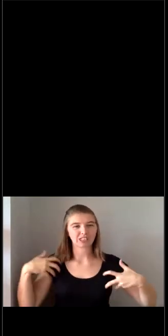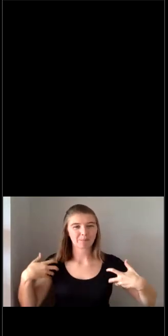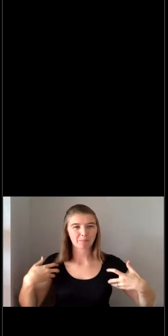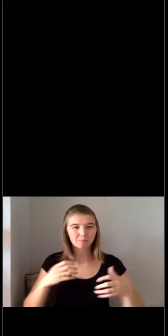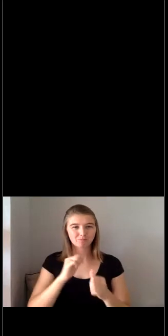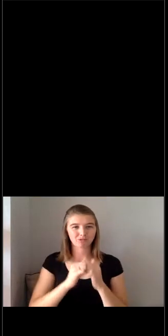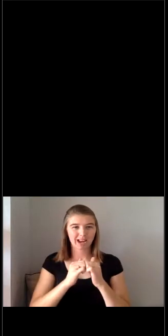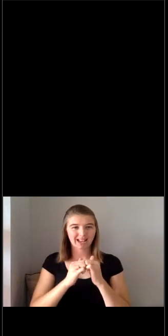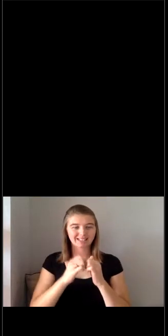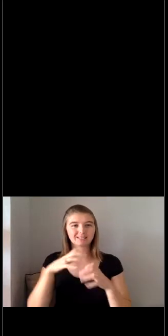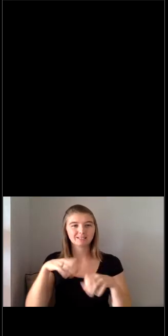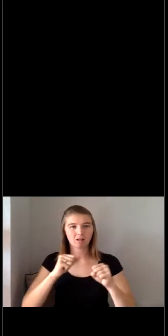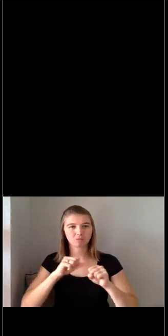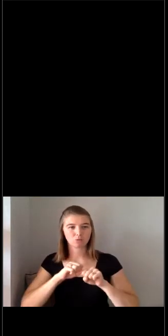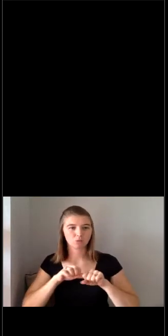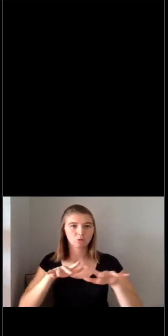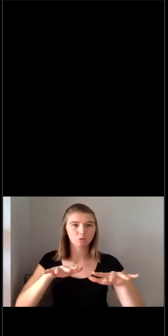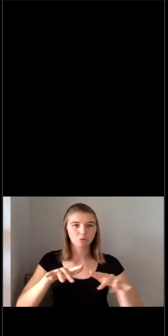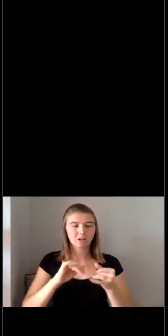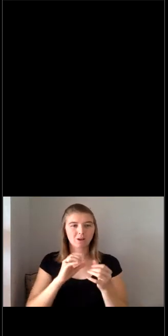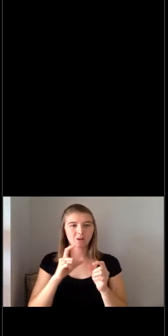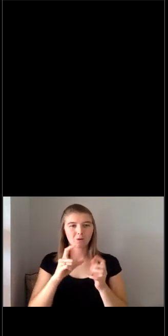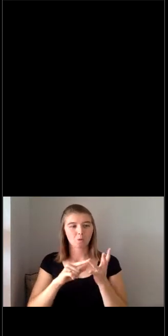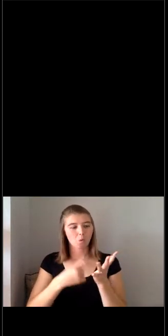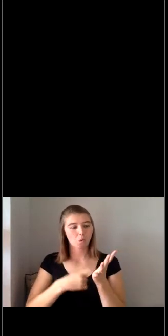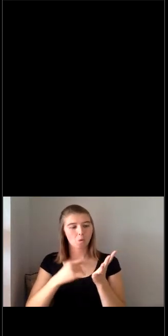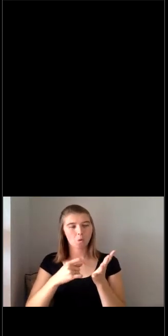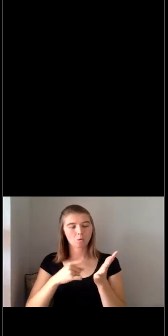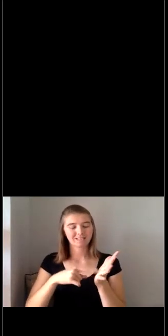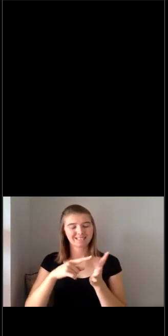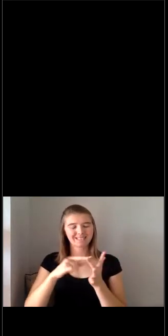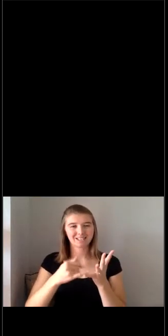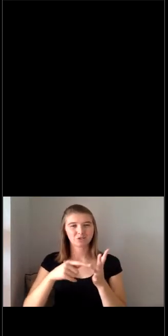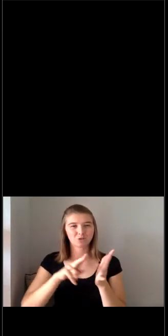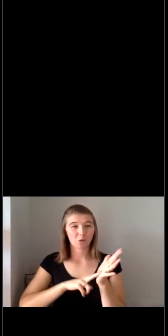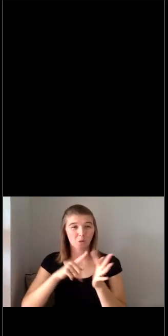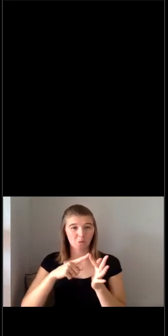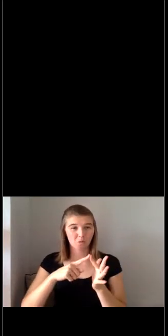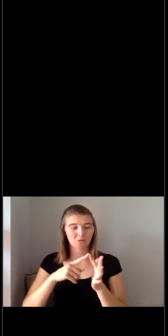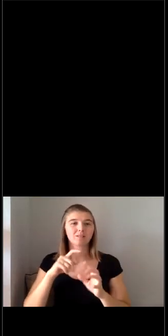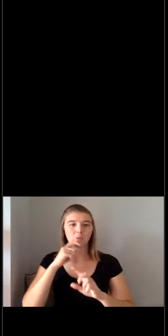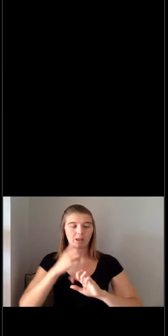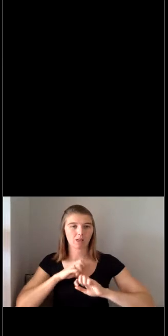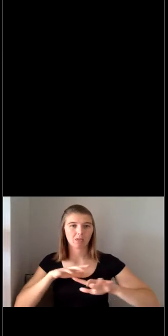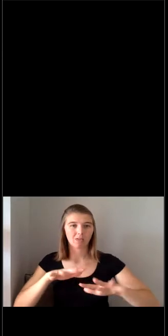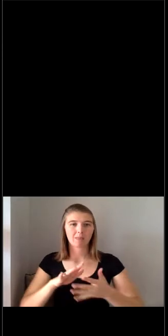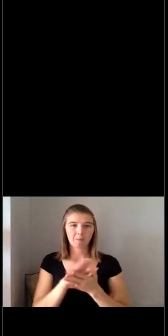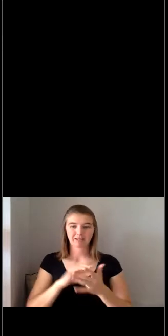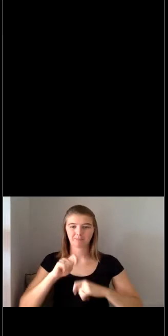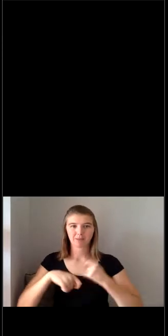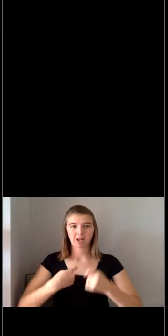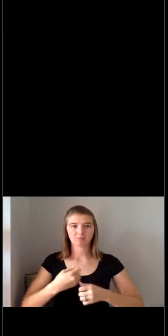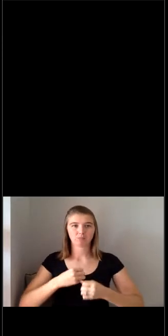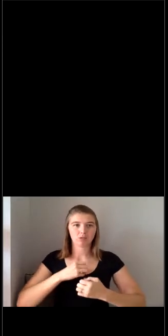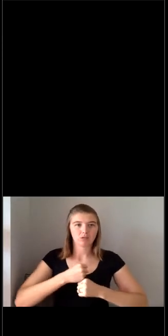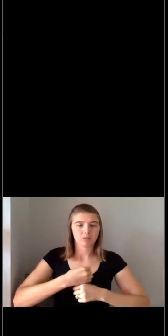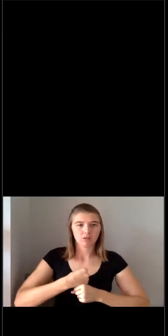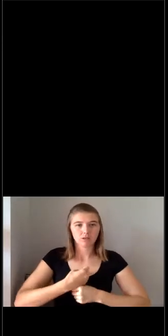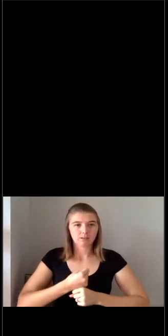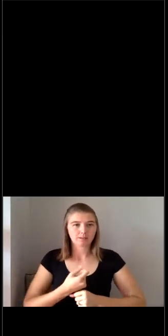that we feel it. So we're not going to magically feel totally calm, but we can reduce some of those stress hormones. Then we went to sounds. Sounds are an interesting part